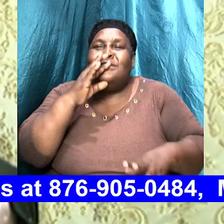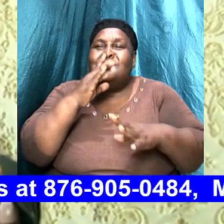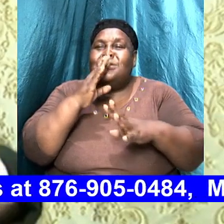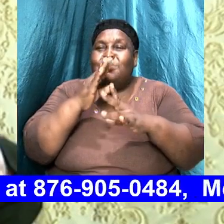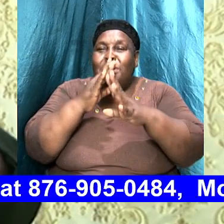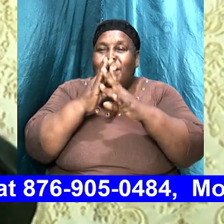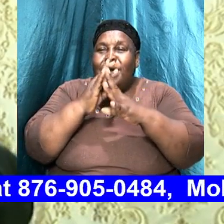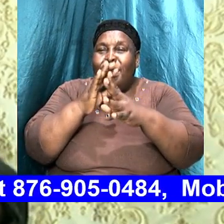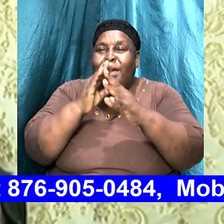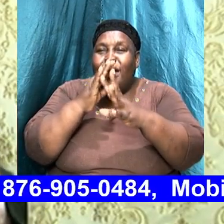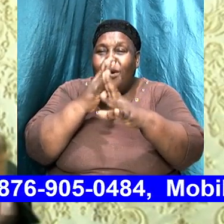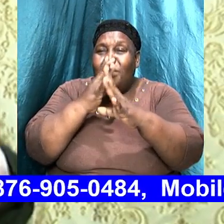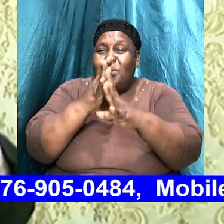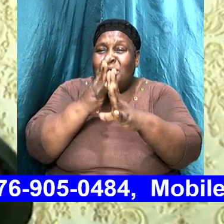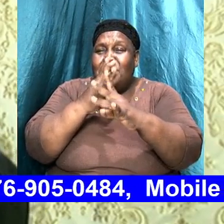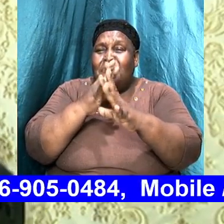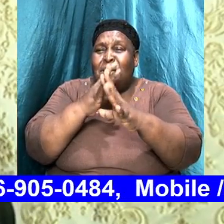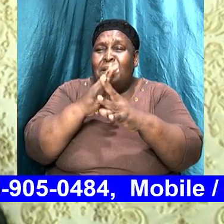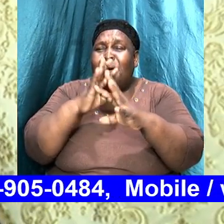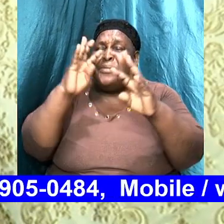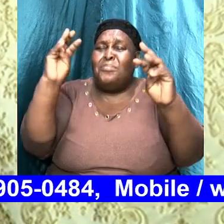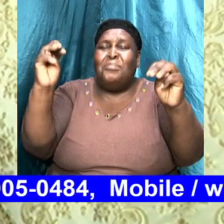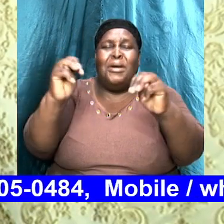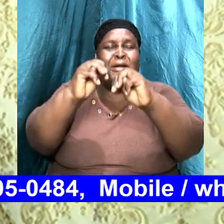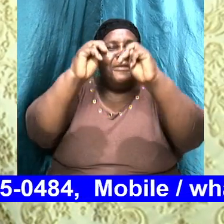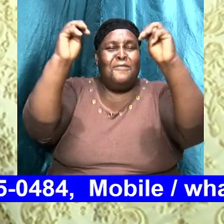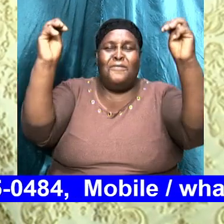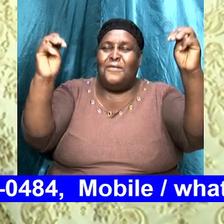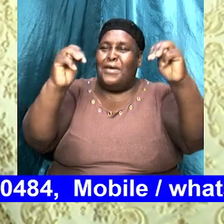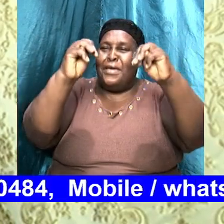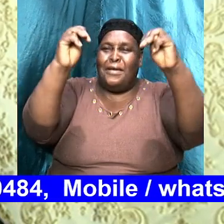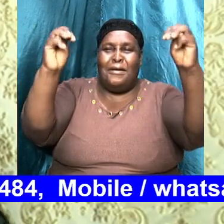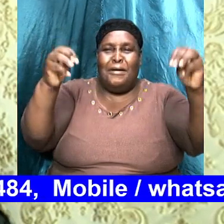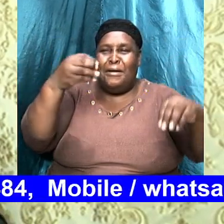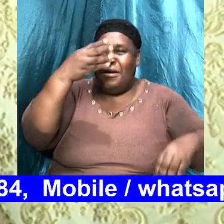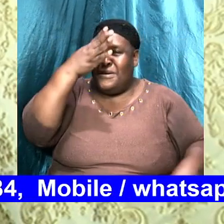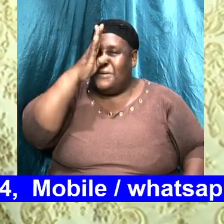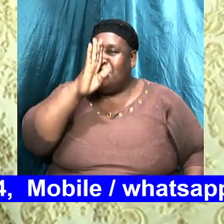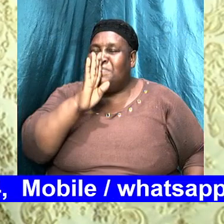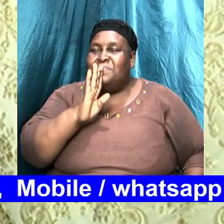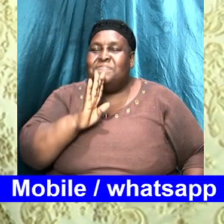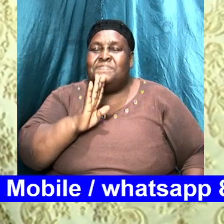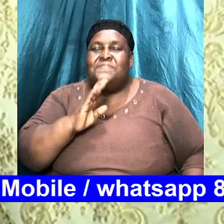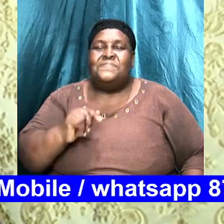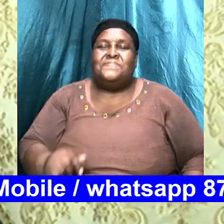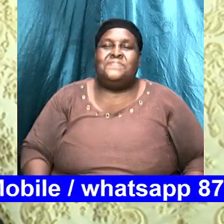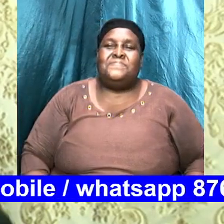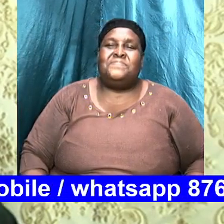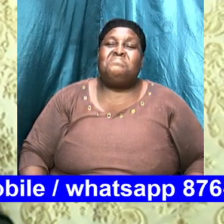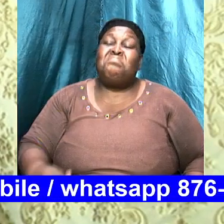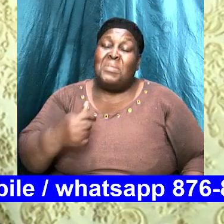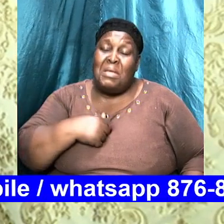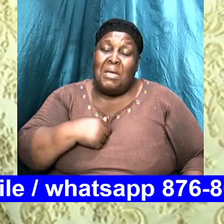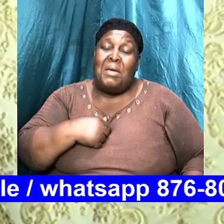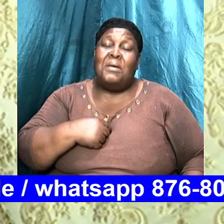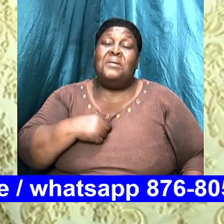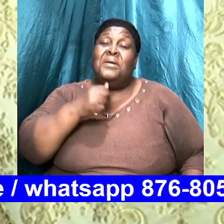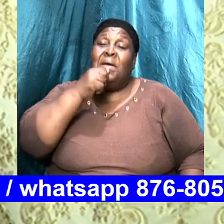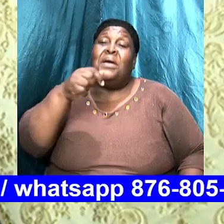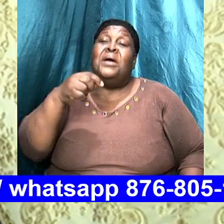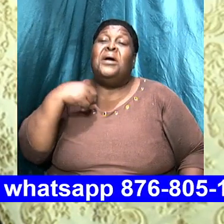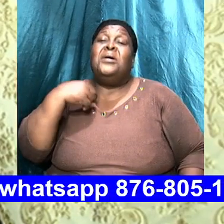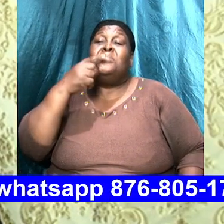speak with tongues and magnify God oh glory to God I am telling us tonight